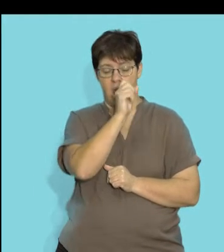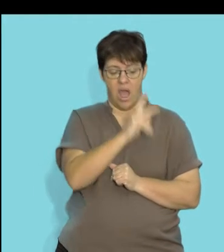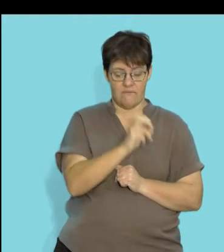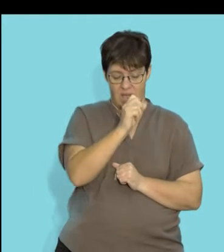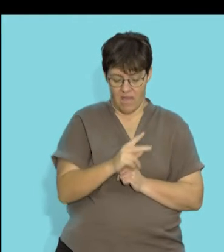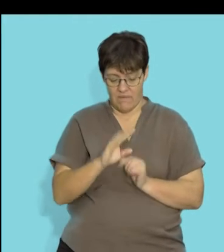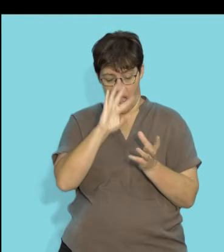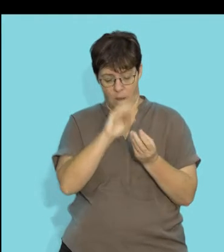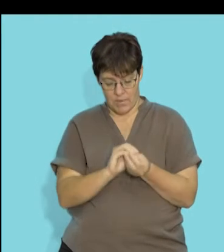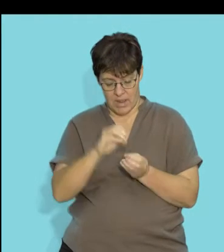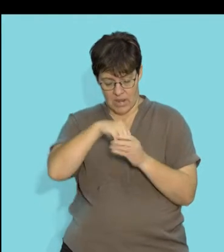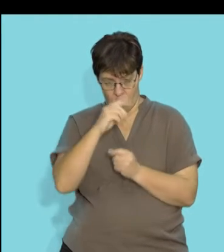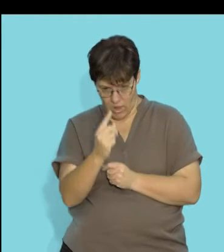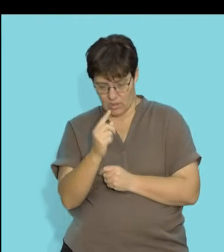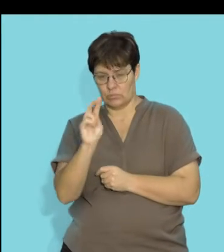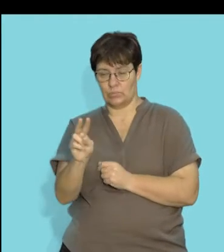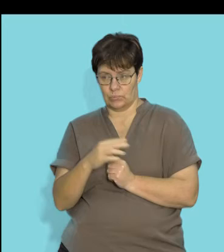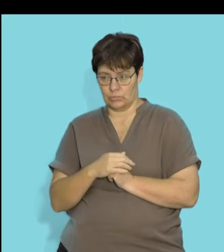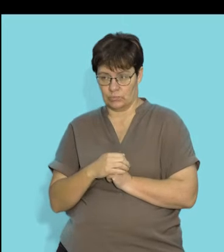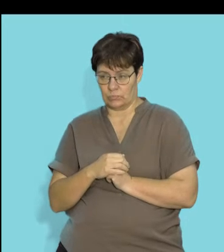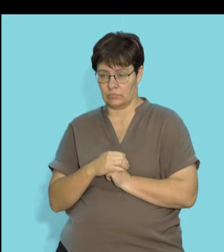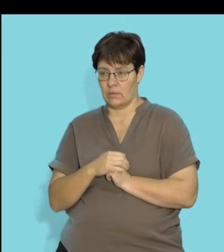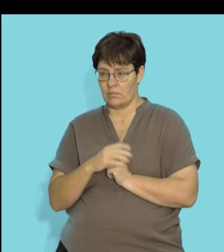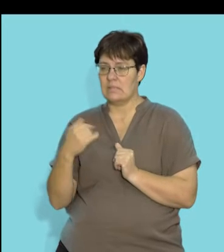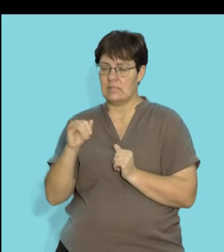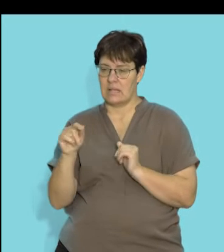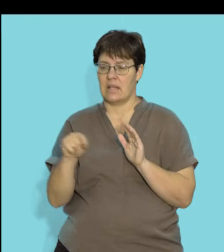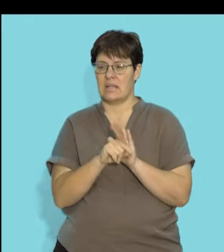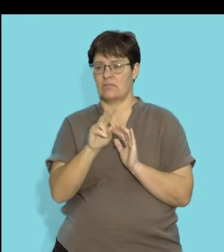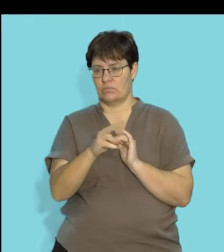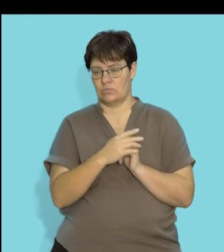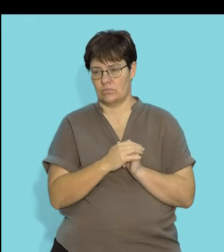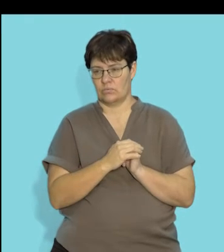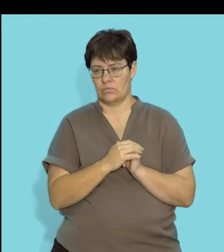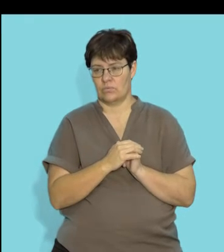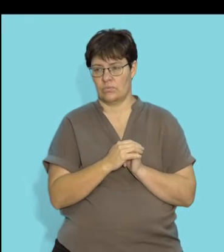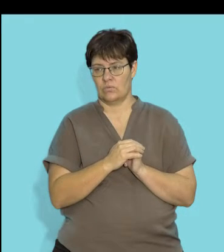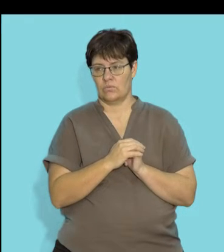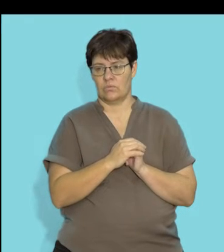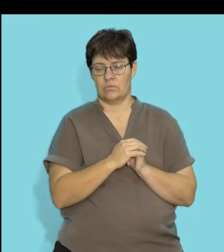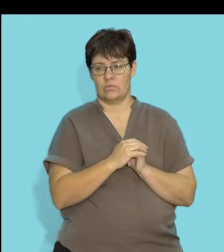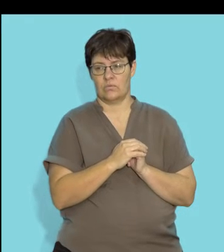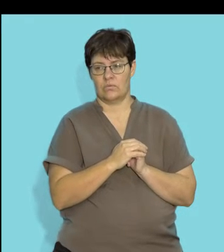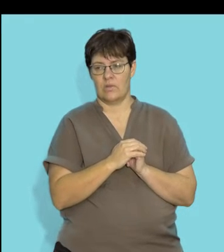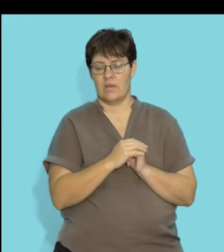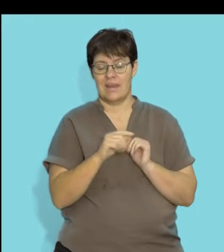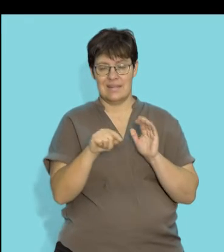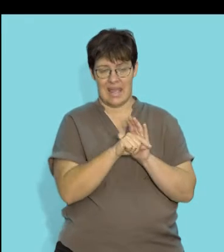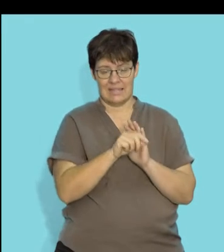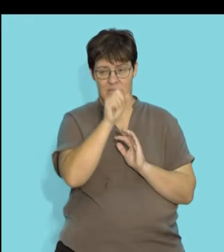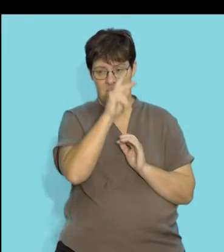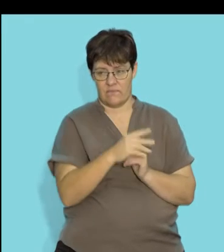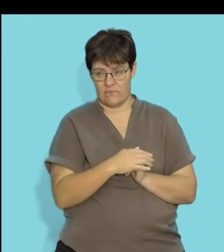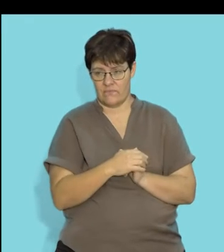1. And then similarly with negative, it will still be negative 2. So for